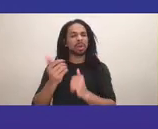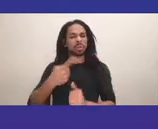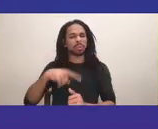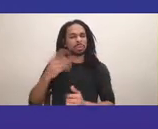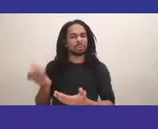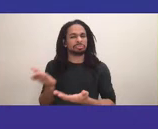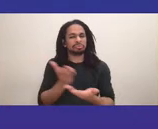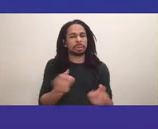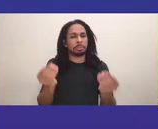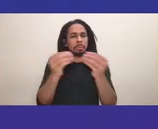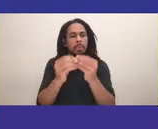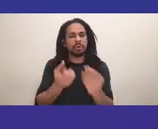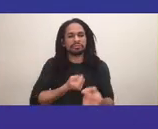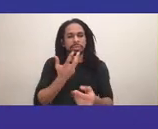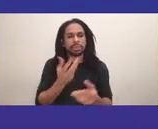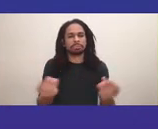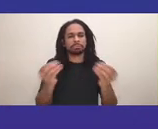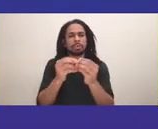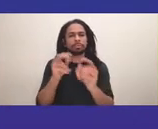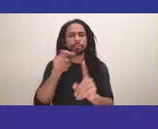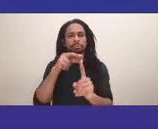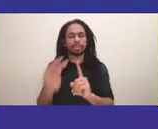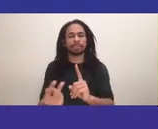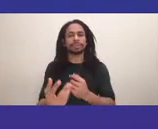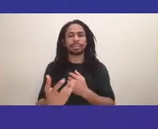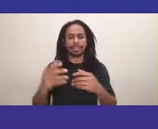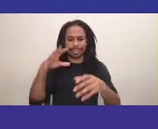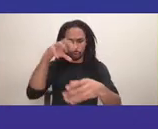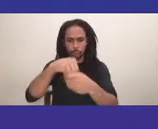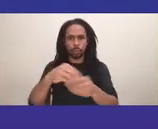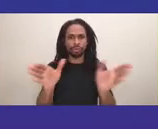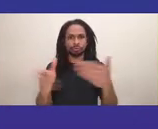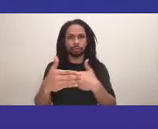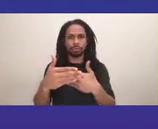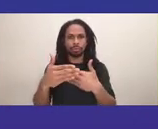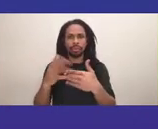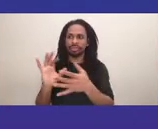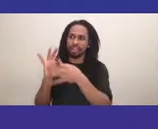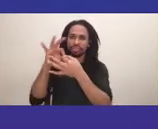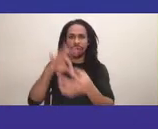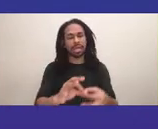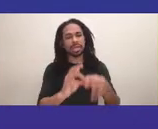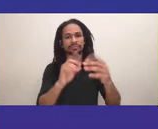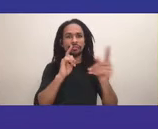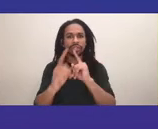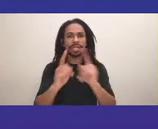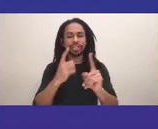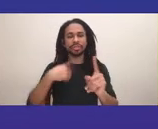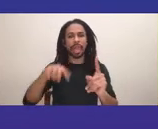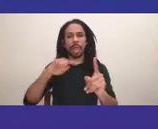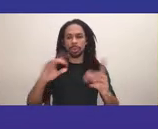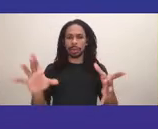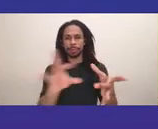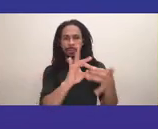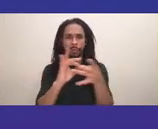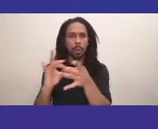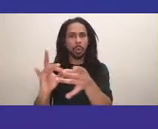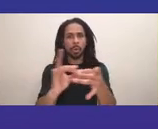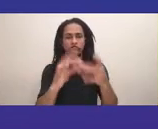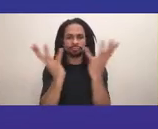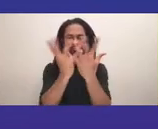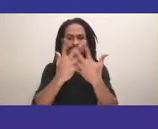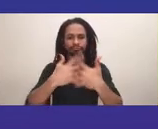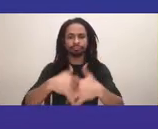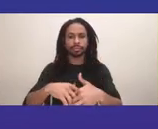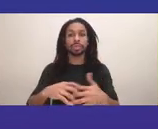perspectives into the room, into the digital room, into the thread of conversations that we wove together. Right now on our screen is a slide